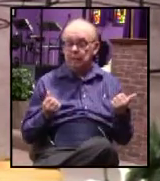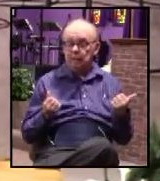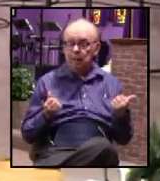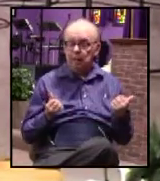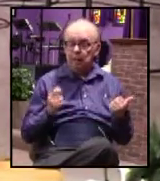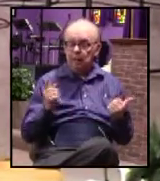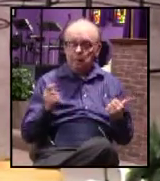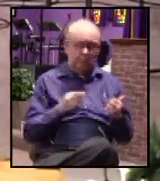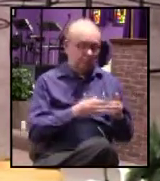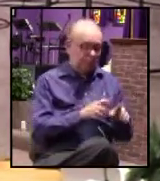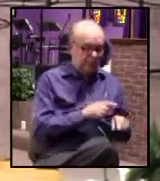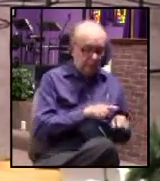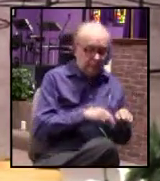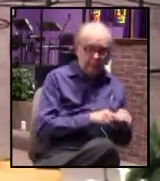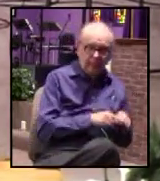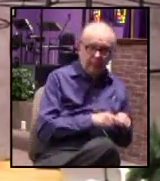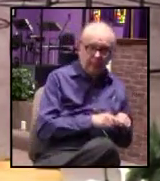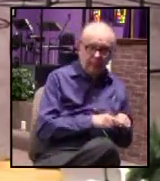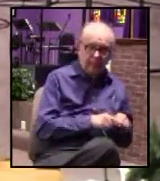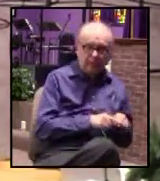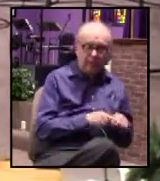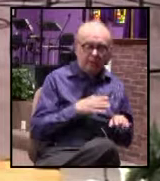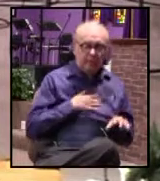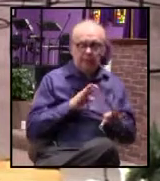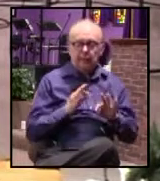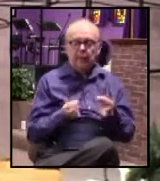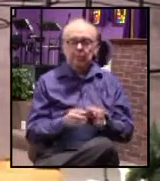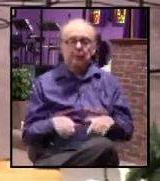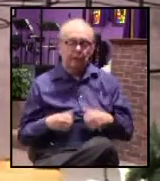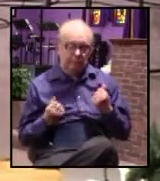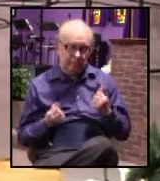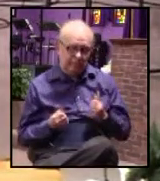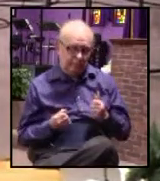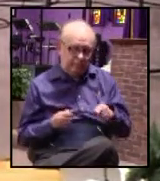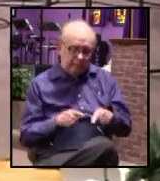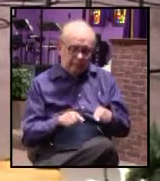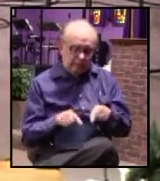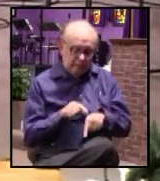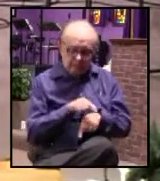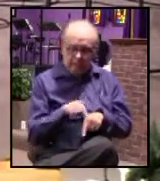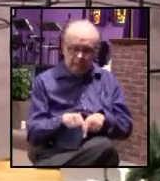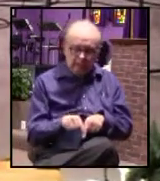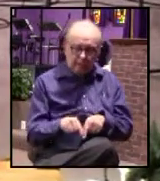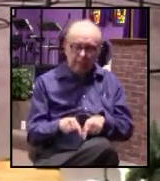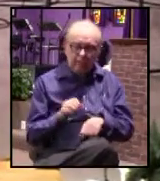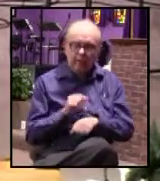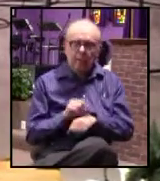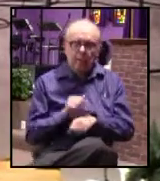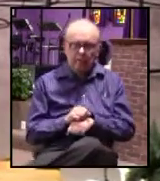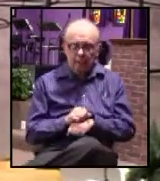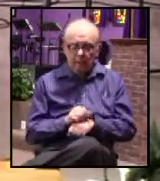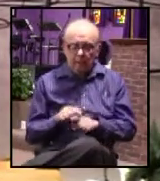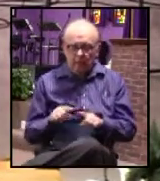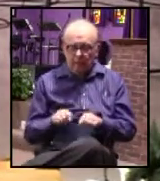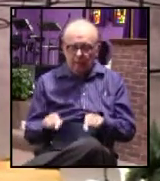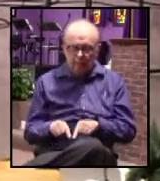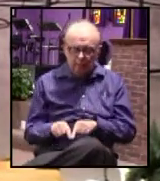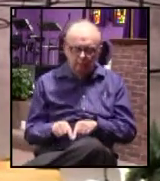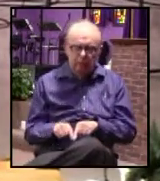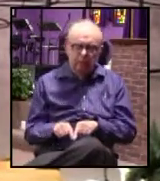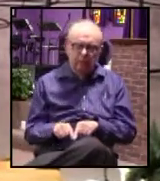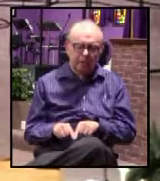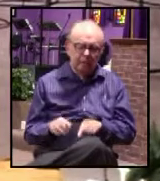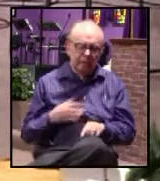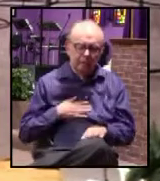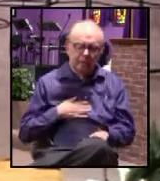is in one compartment. My family life is in another compartment. My work is in another compartment,